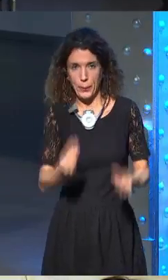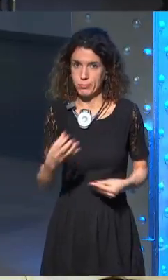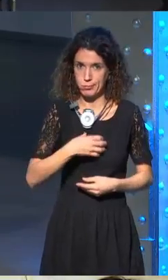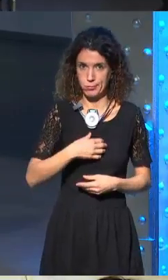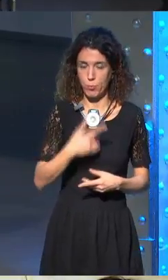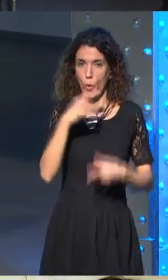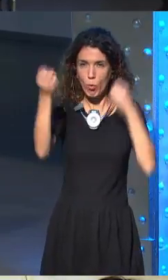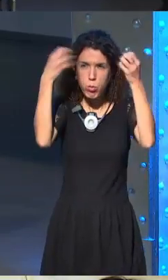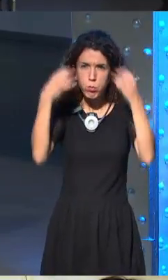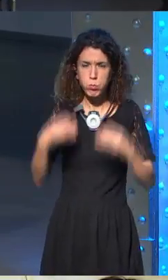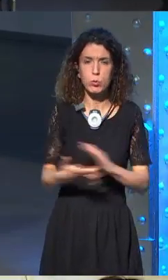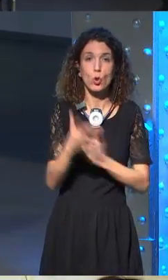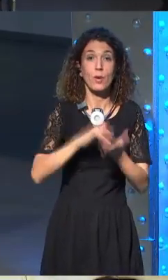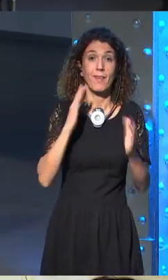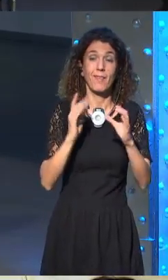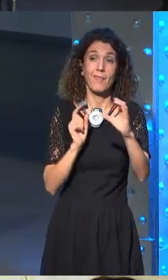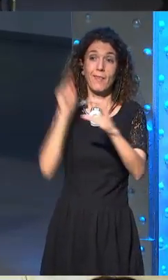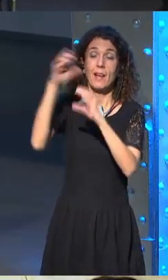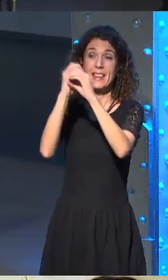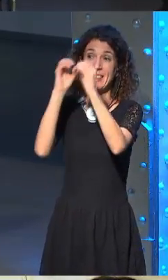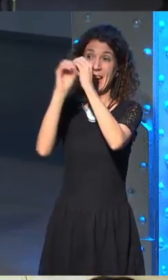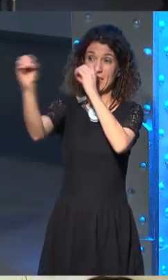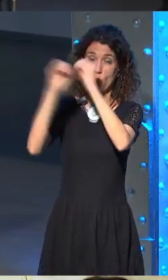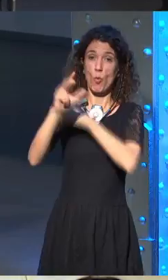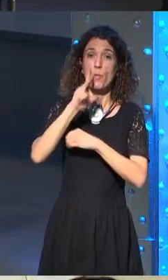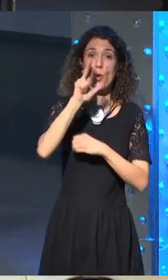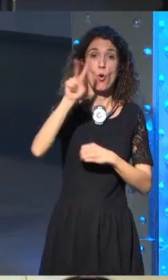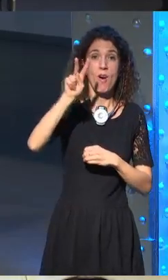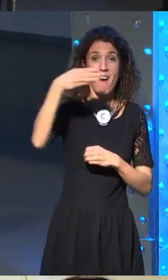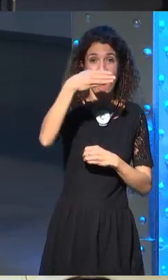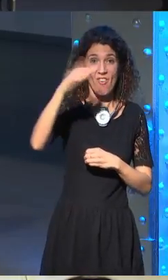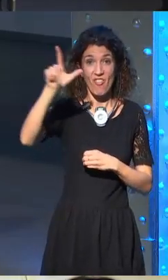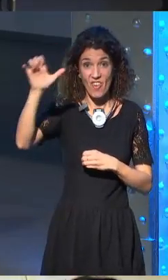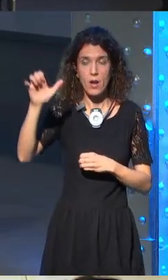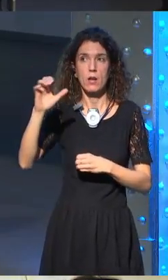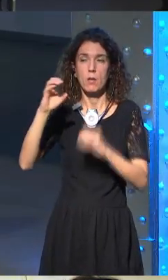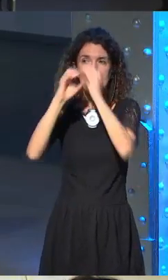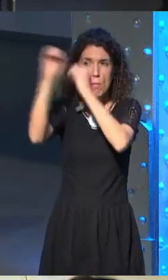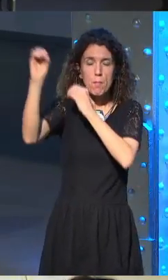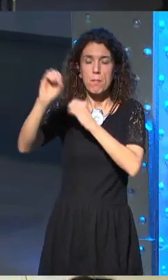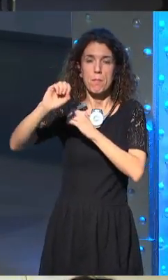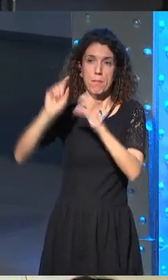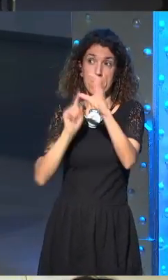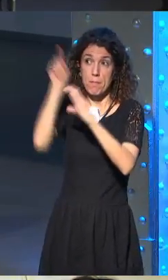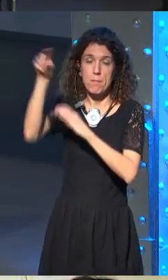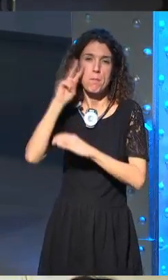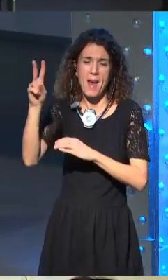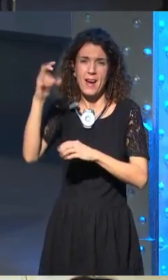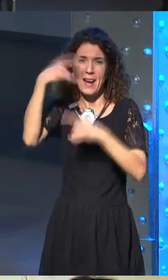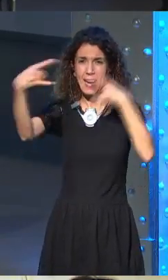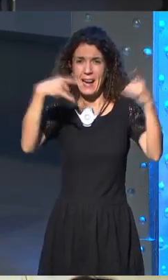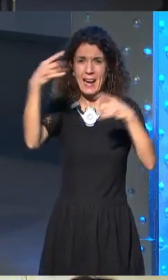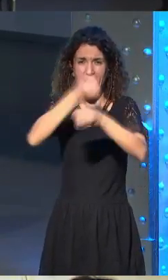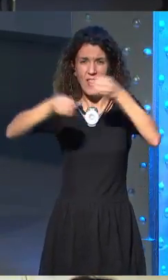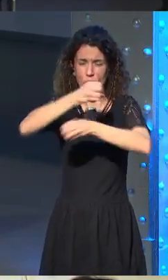which is almost twice as high as the space station. You see a lot more cosmic radiation there. It's a little disturbing because not only are you seeing